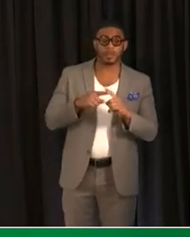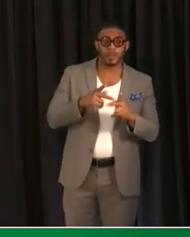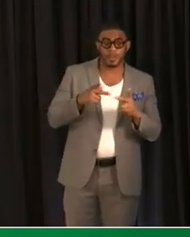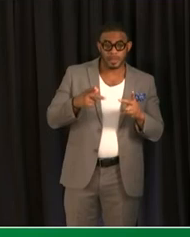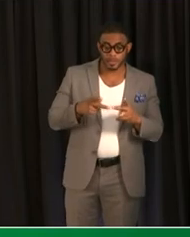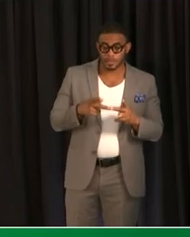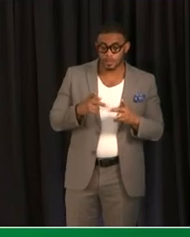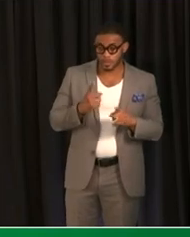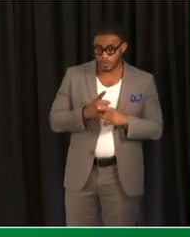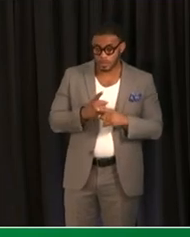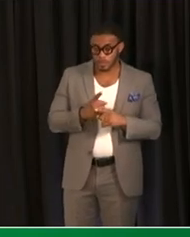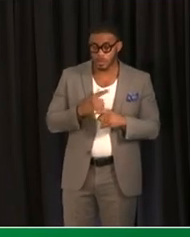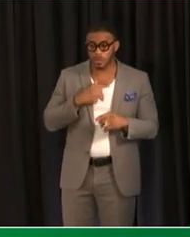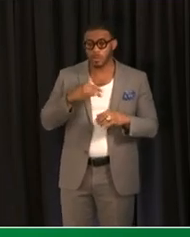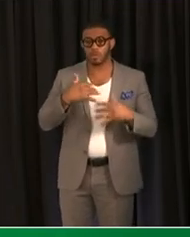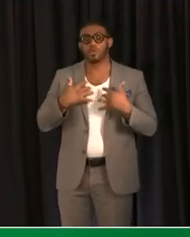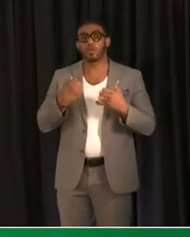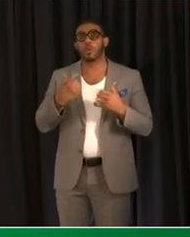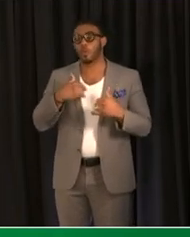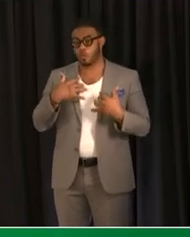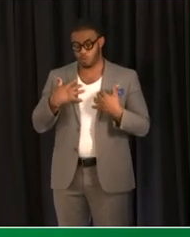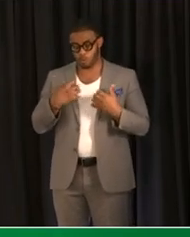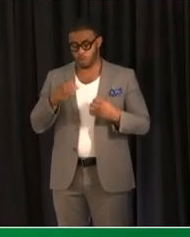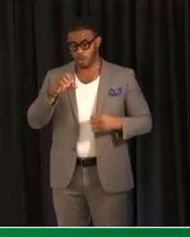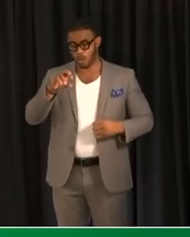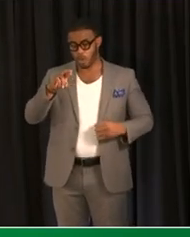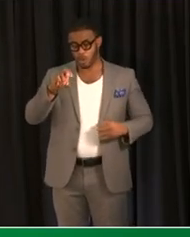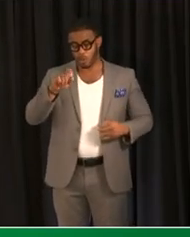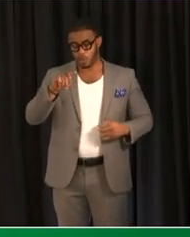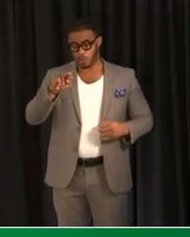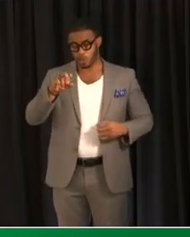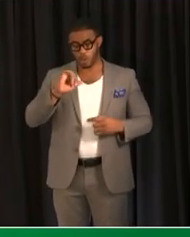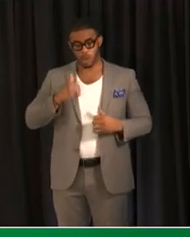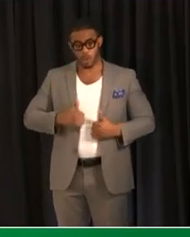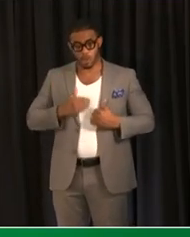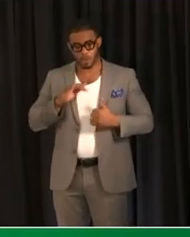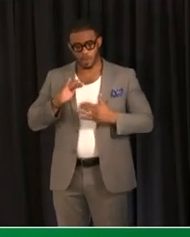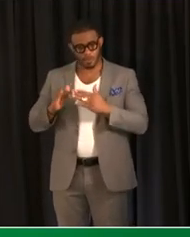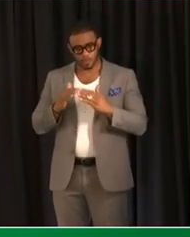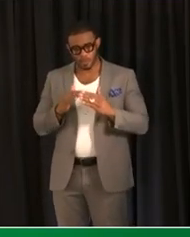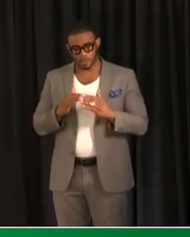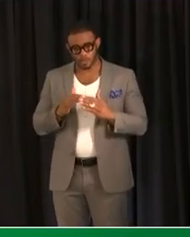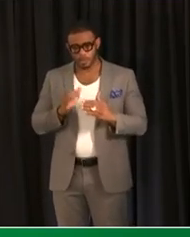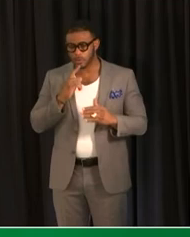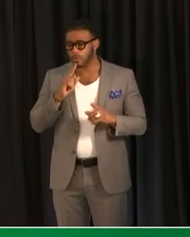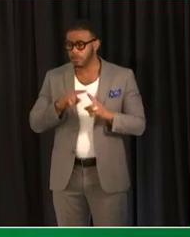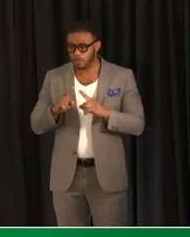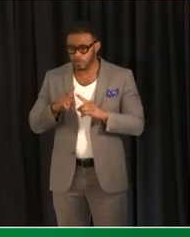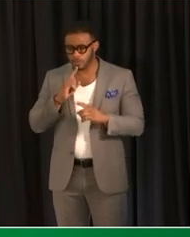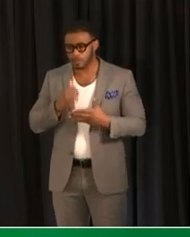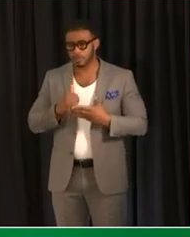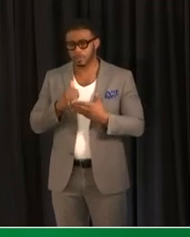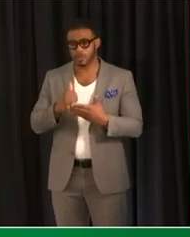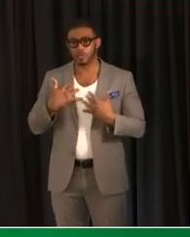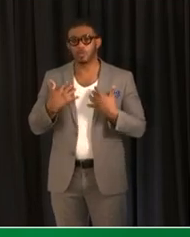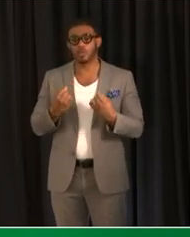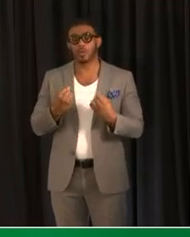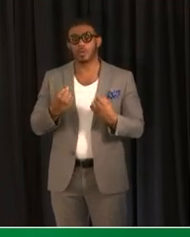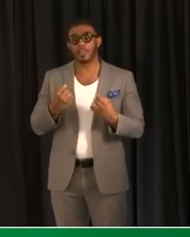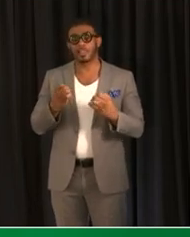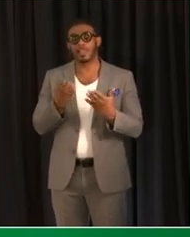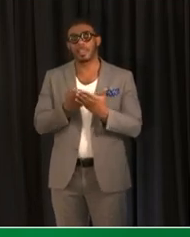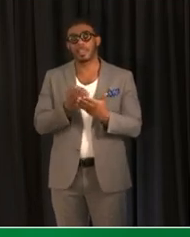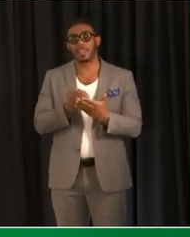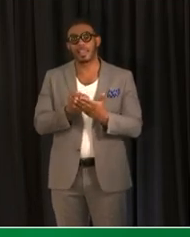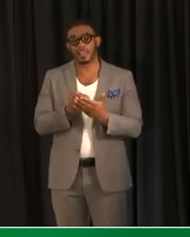getting back to a place, right, that we're restoring? When we restore our residents of our community, we will also be helping